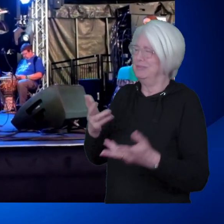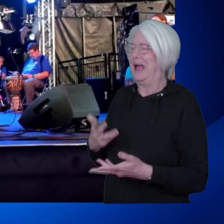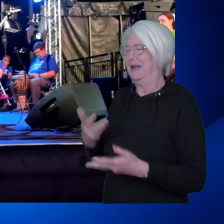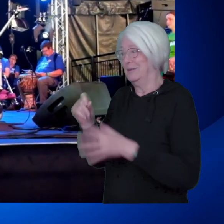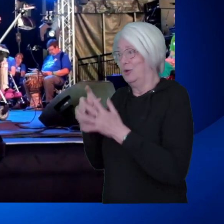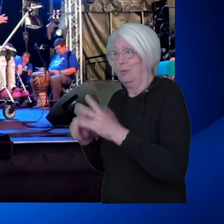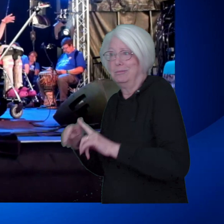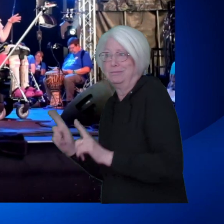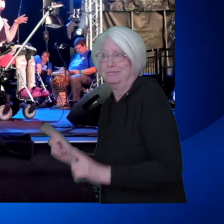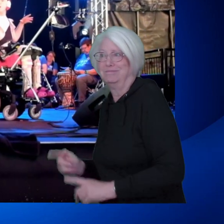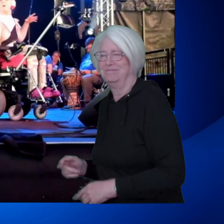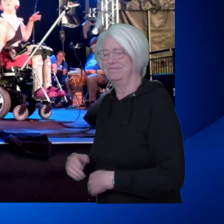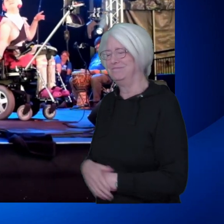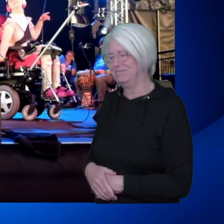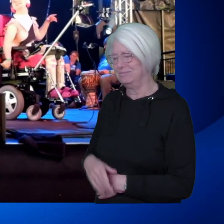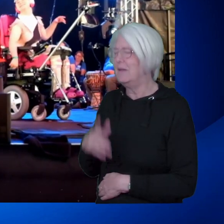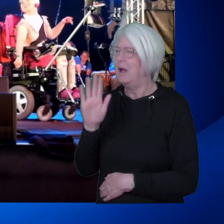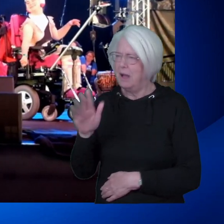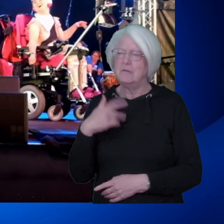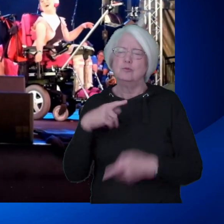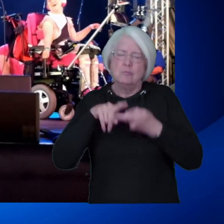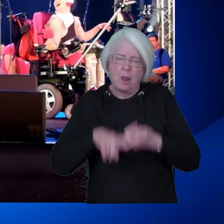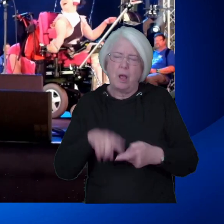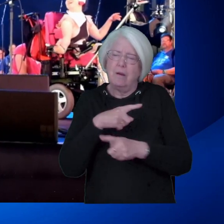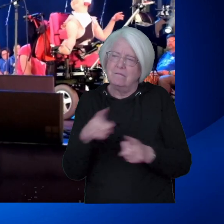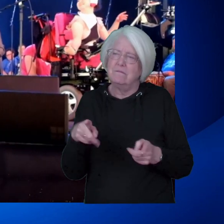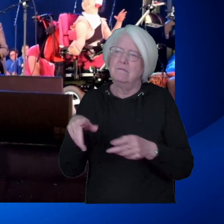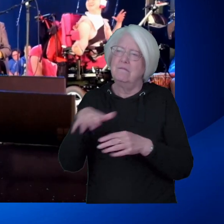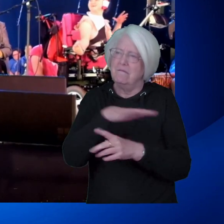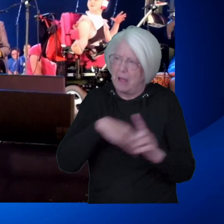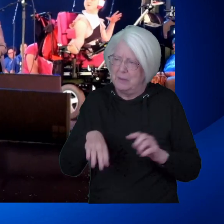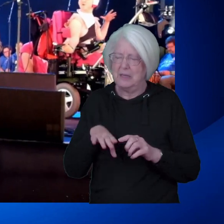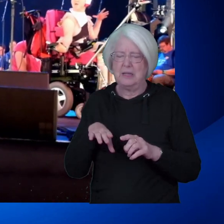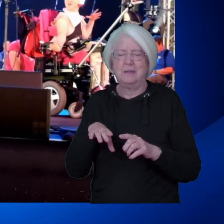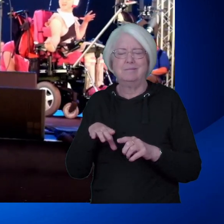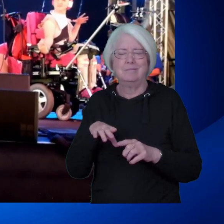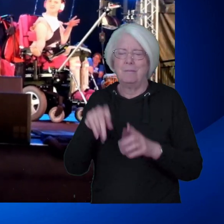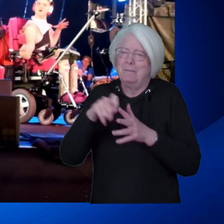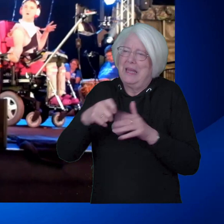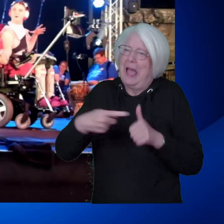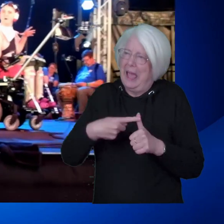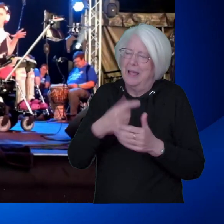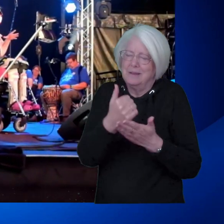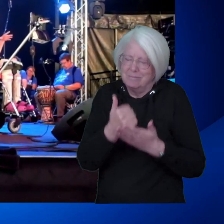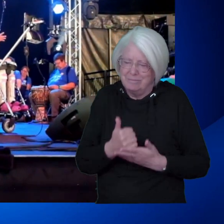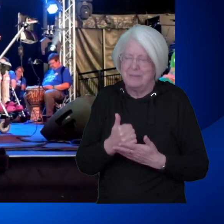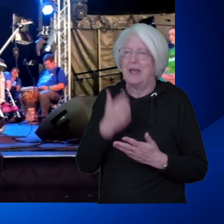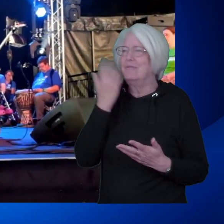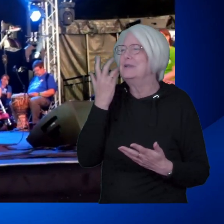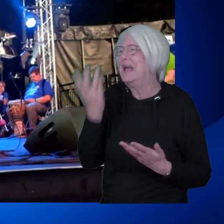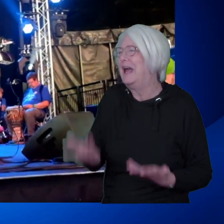too. I have to rely on my family and personal assistants to help me with